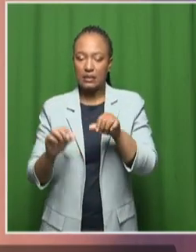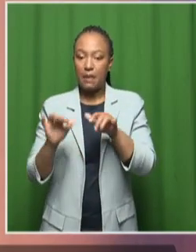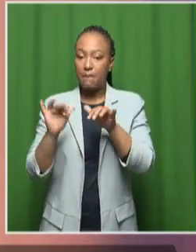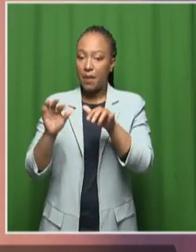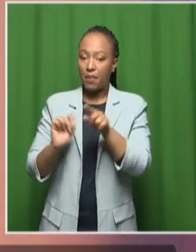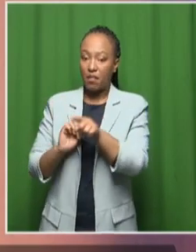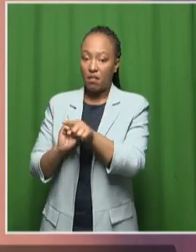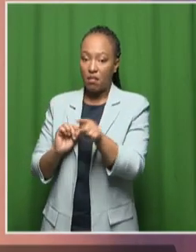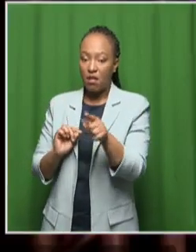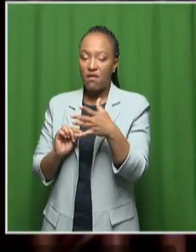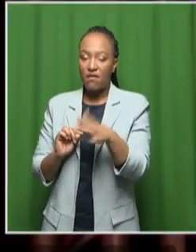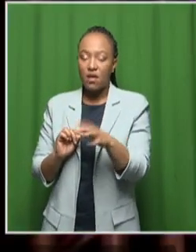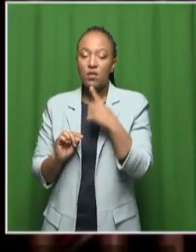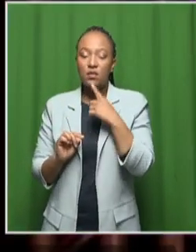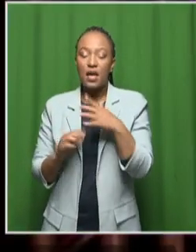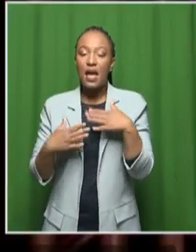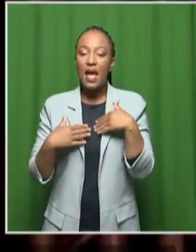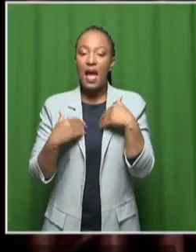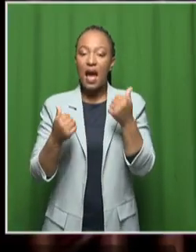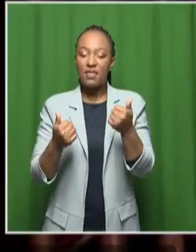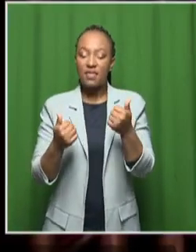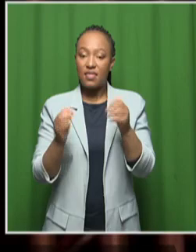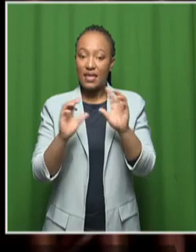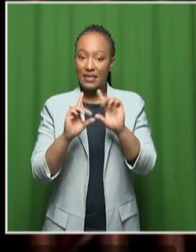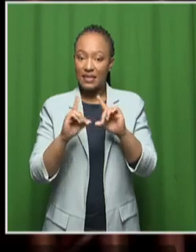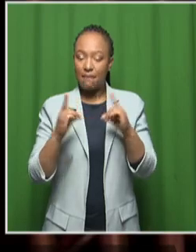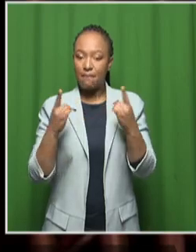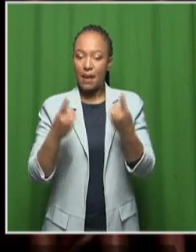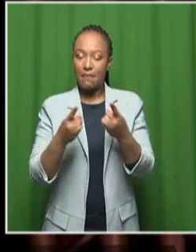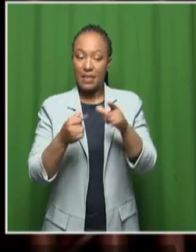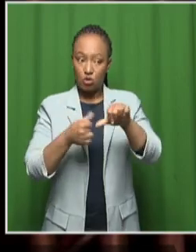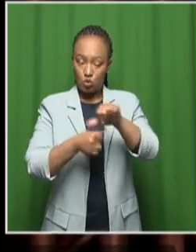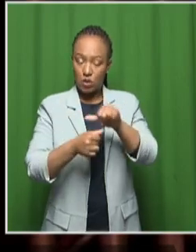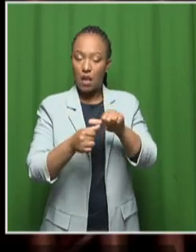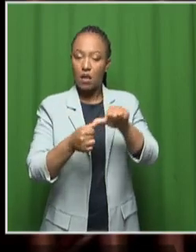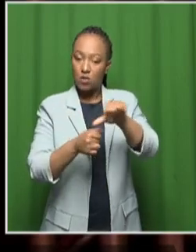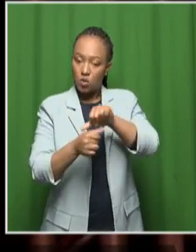social development departments to be joined to assist in